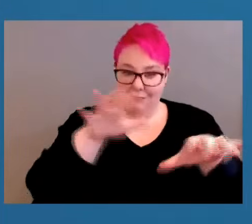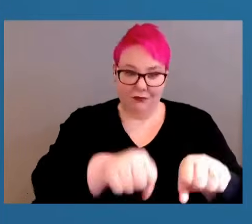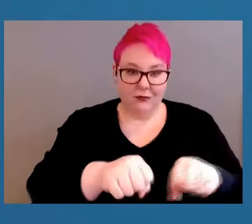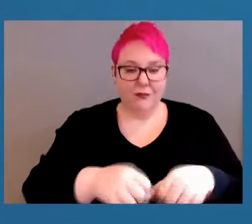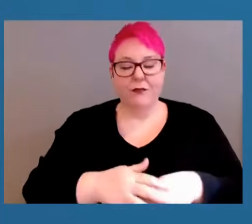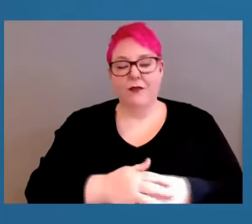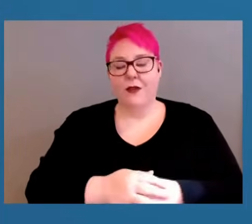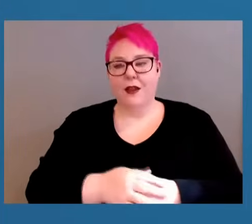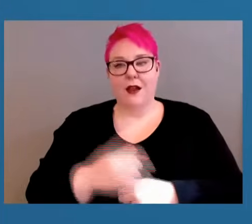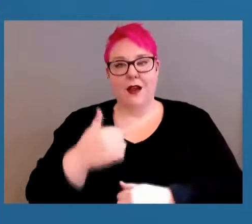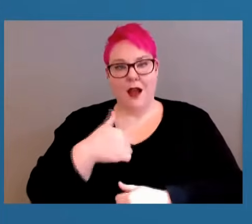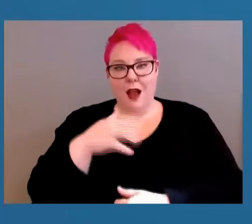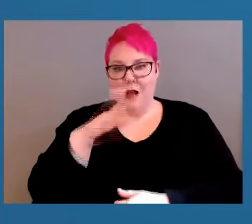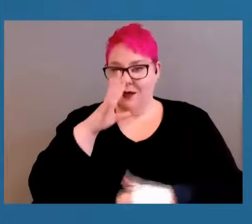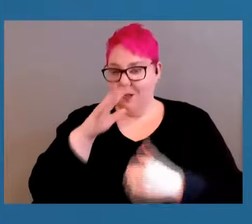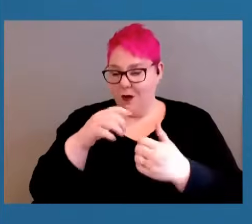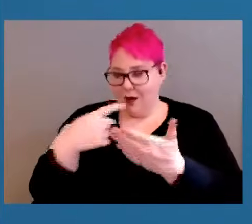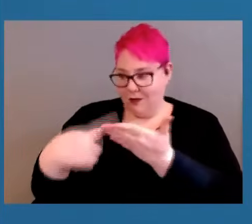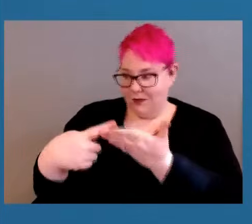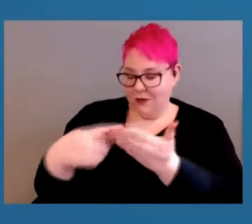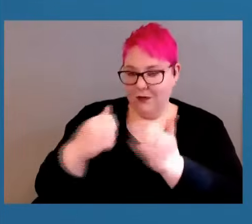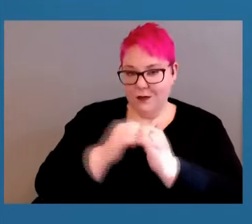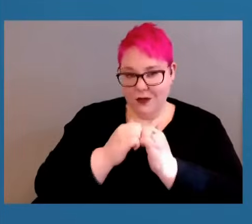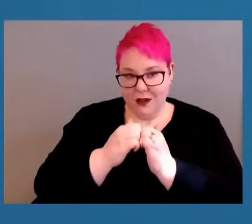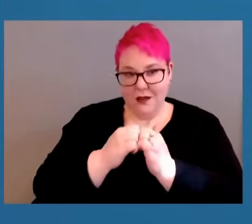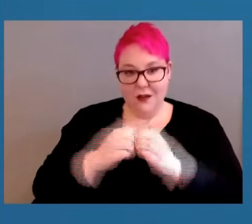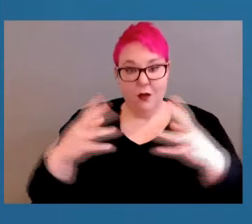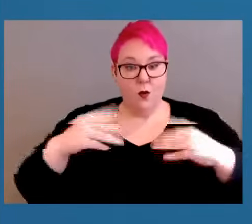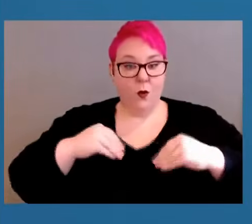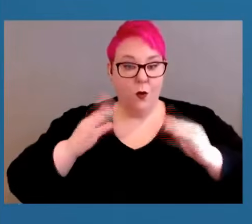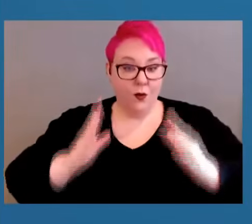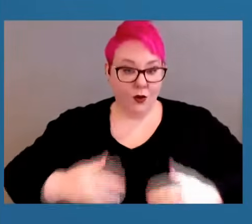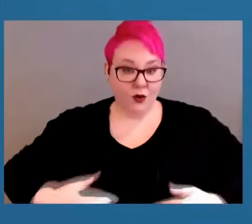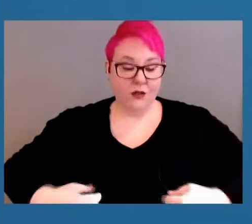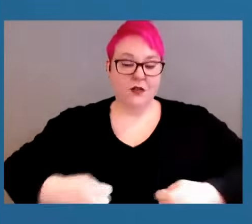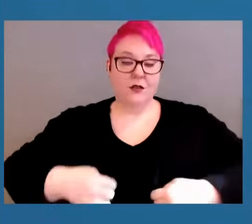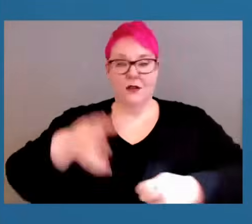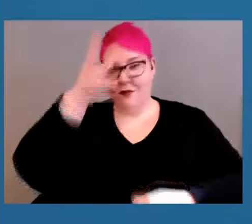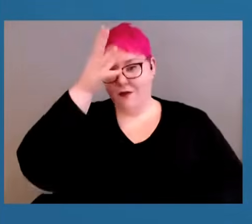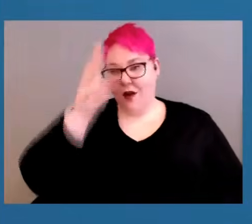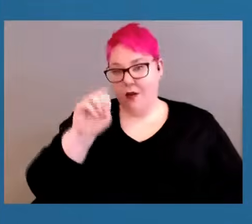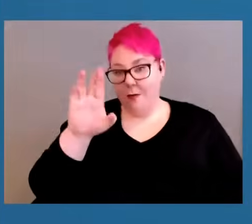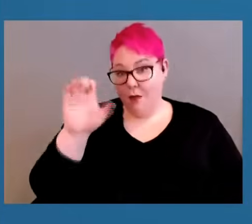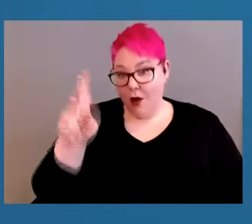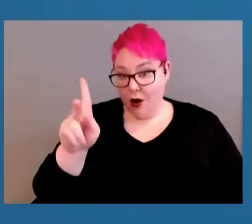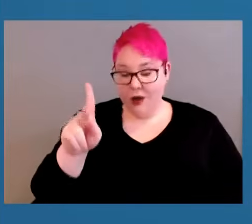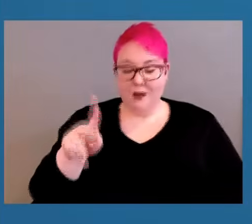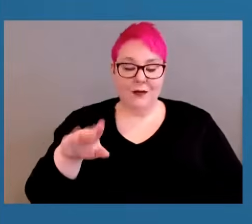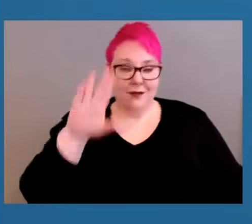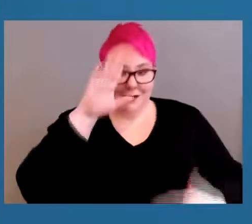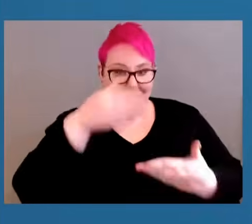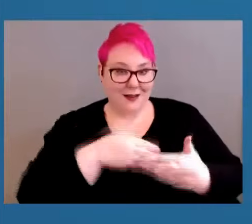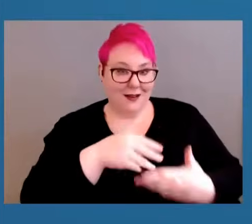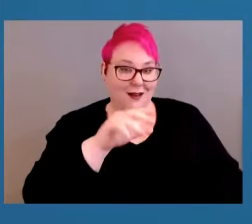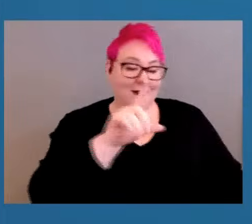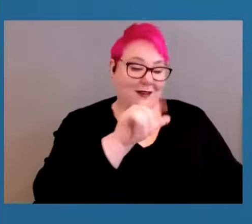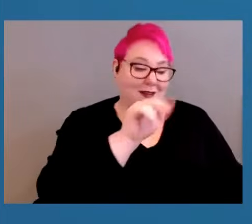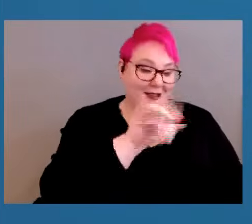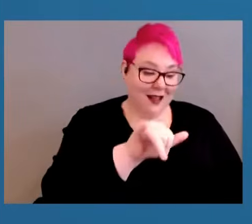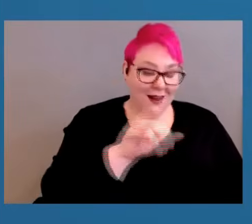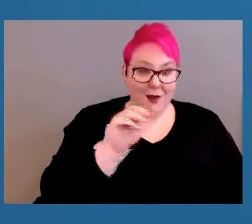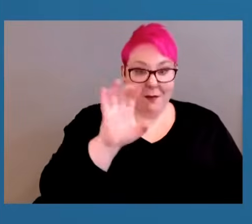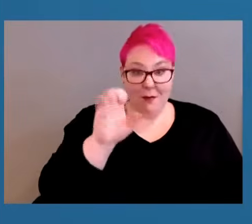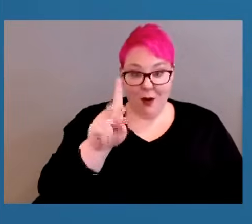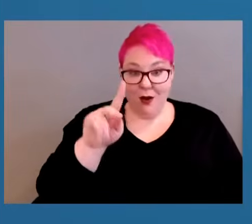talk to the owners, the father Mark, his sons Lenny, Mark Jr. and Jeff, and Corrine